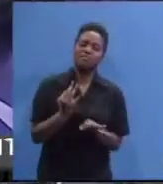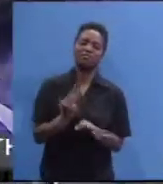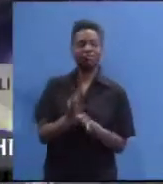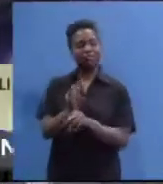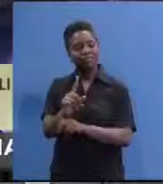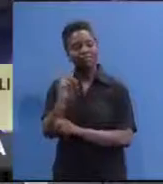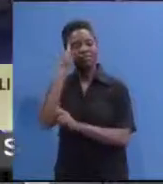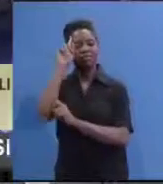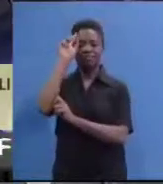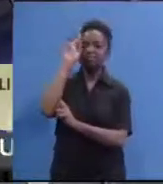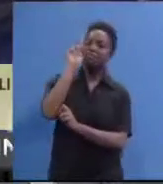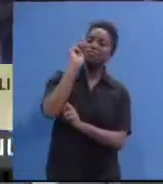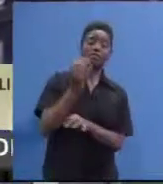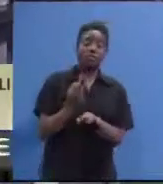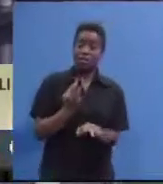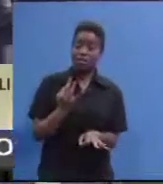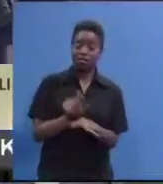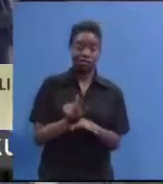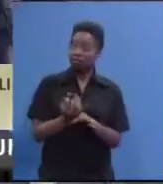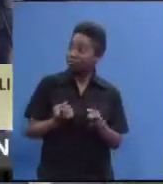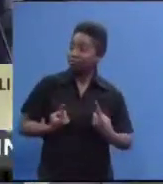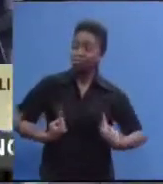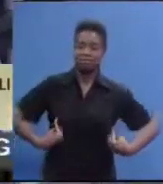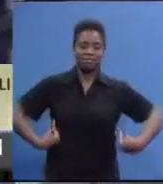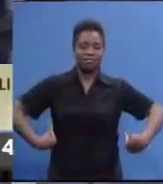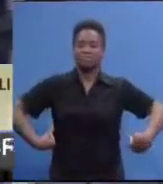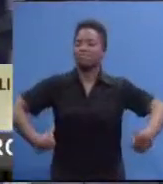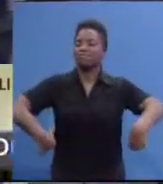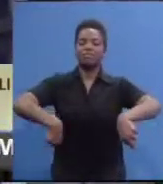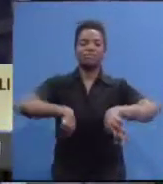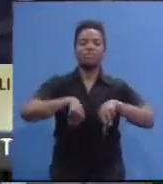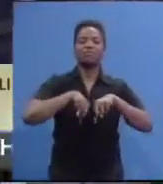Madiba, father of the nation.